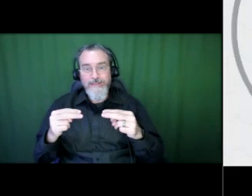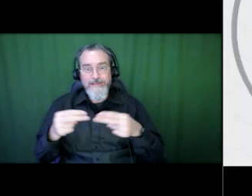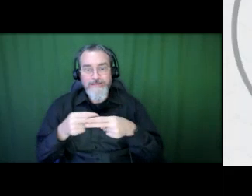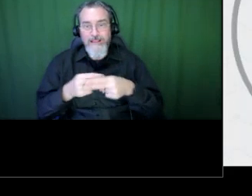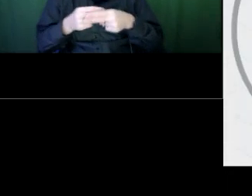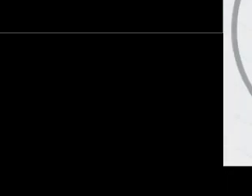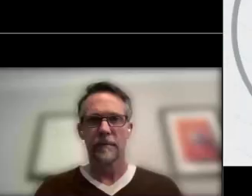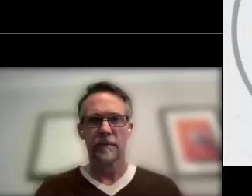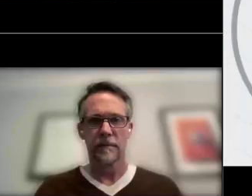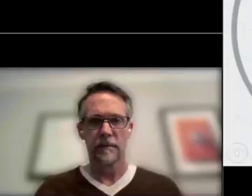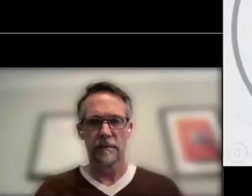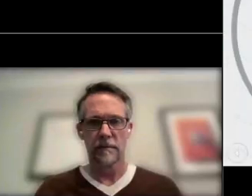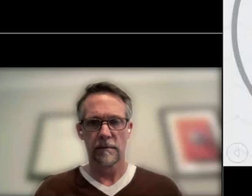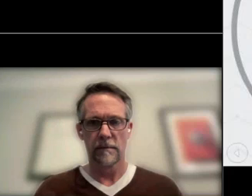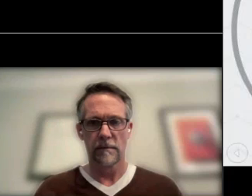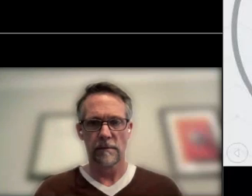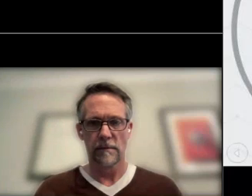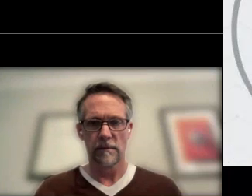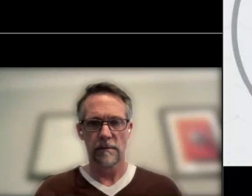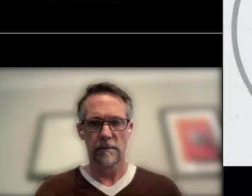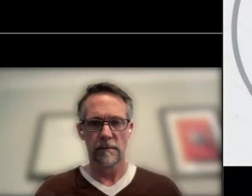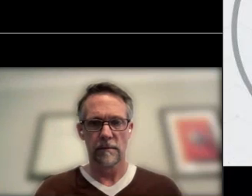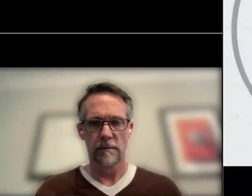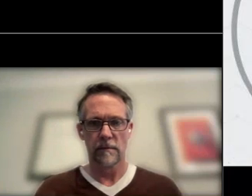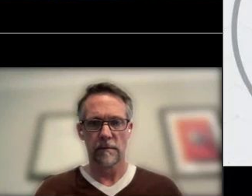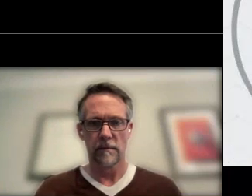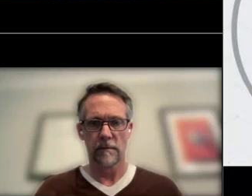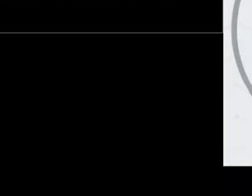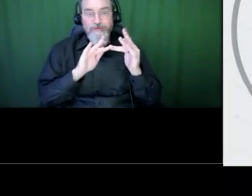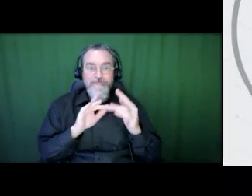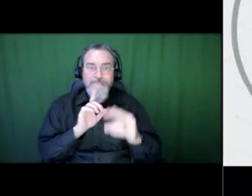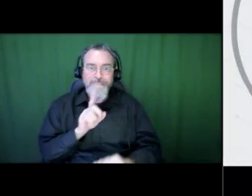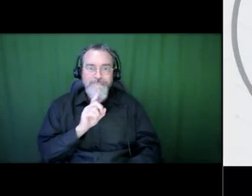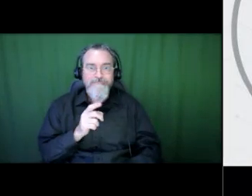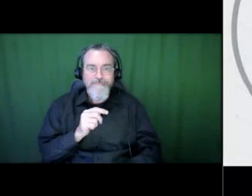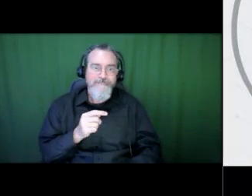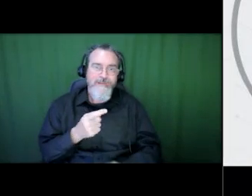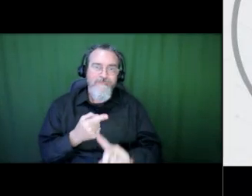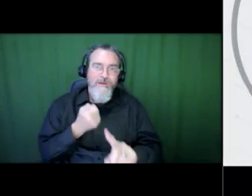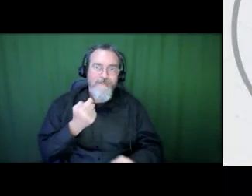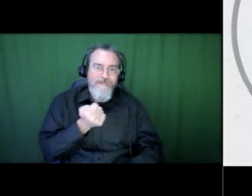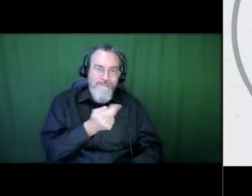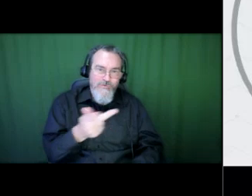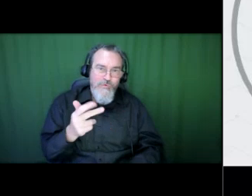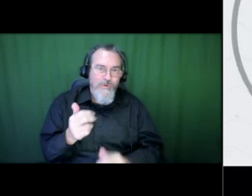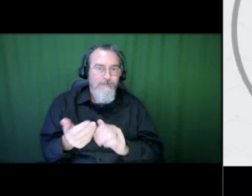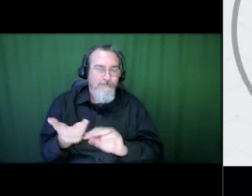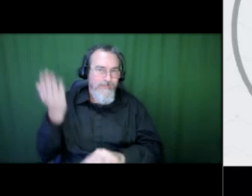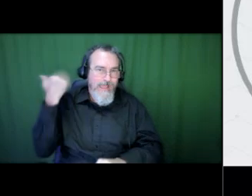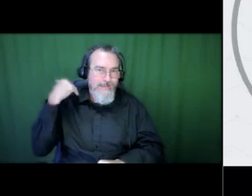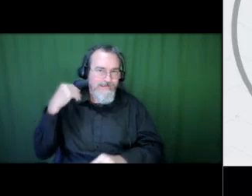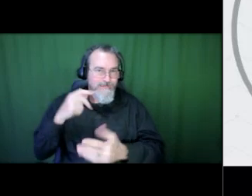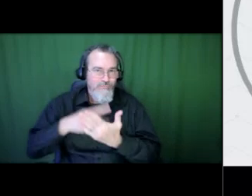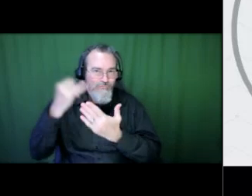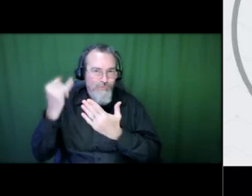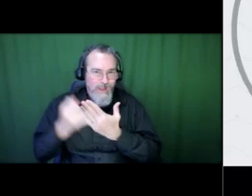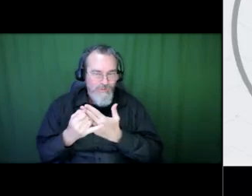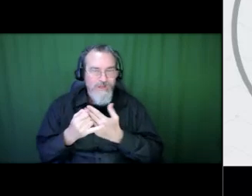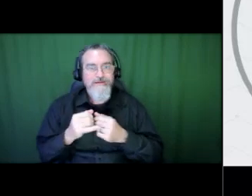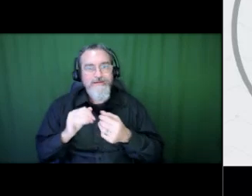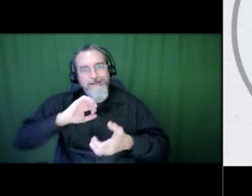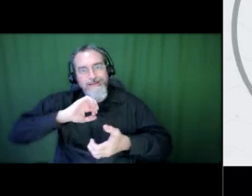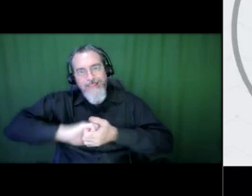And a lot of this network is, again, just a flash of the past couple of projects and key collaborators. Again, a lot of our